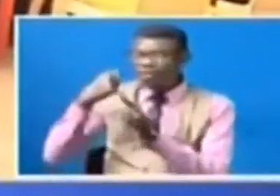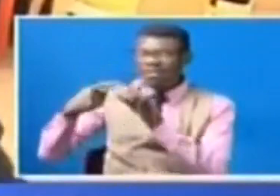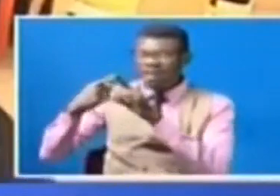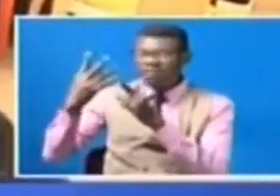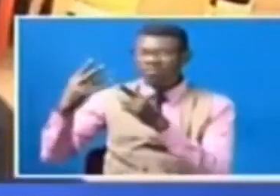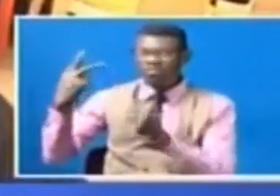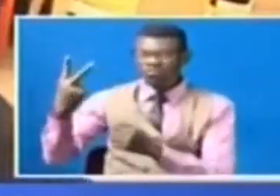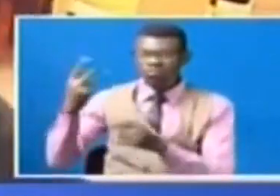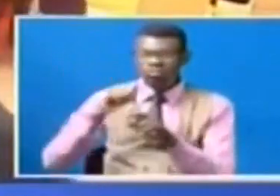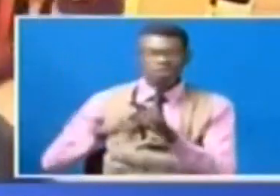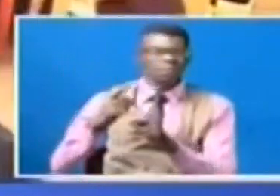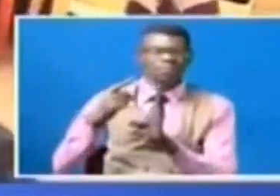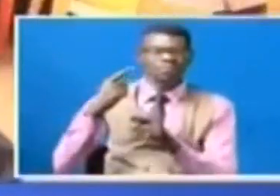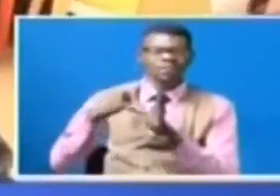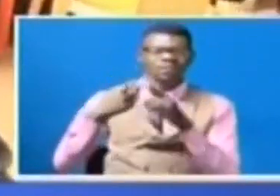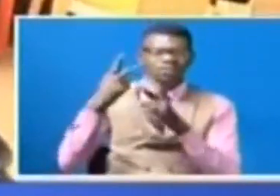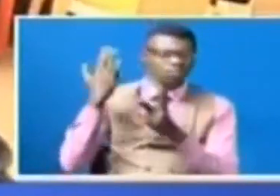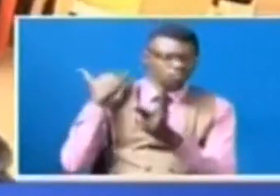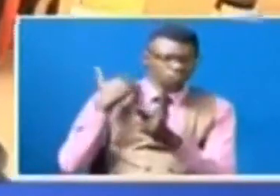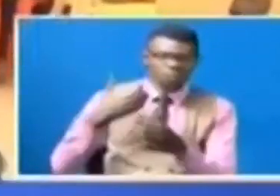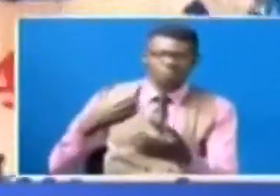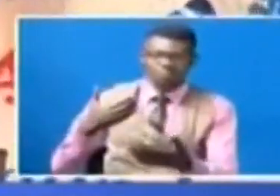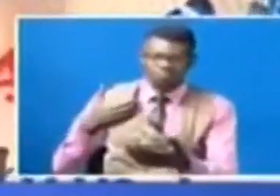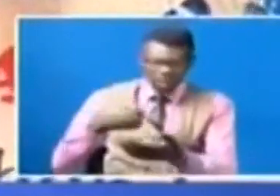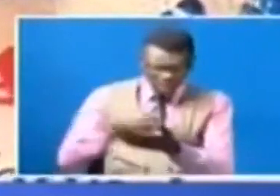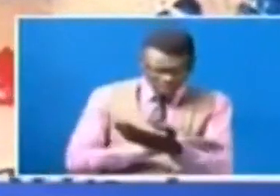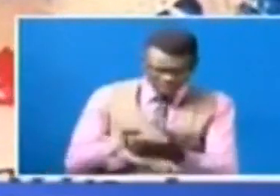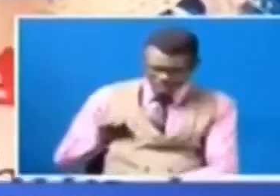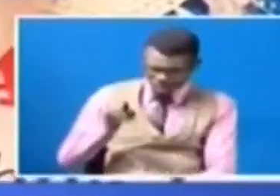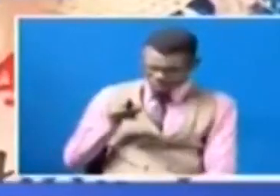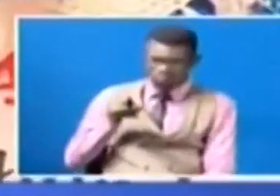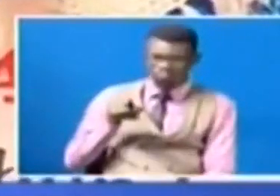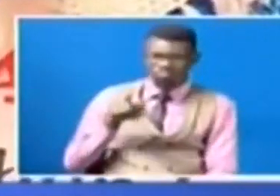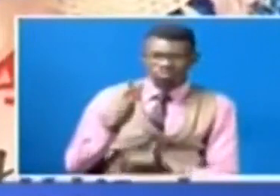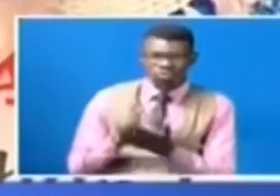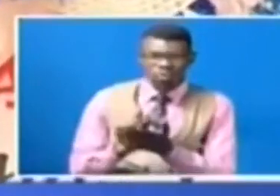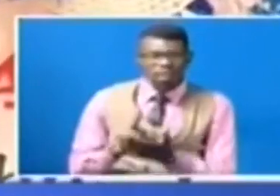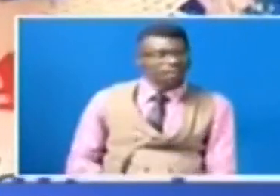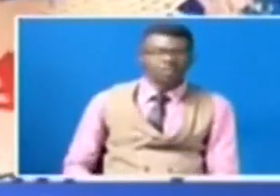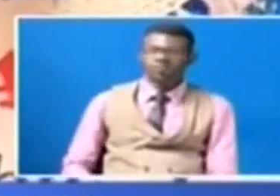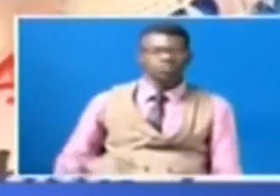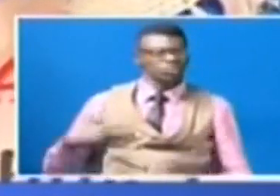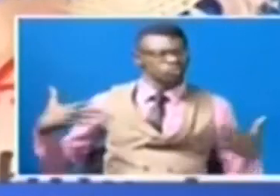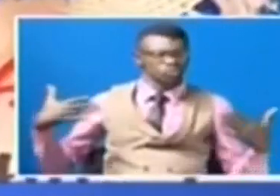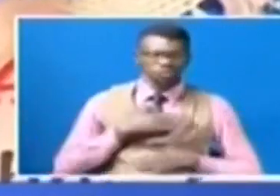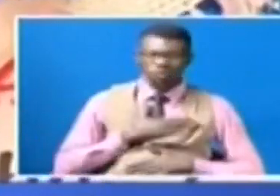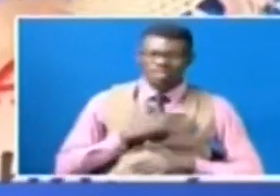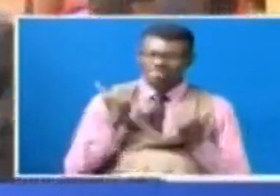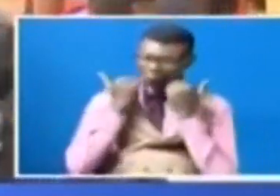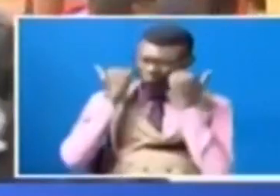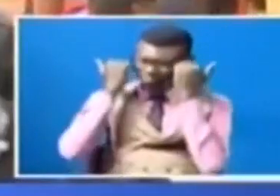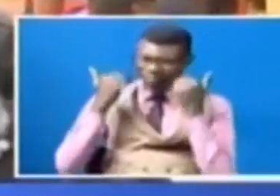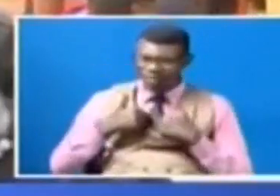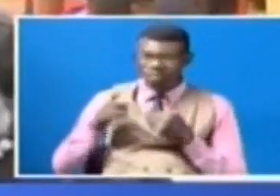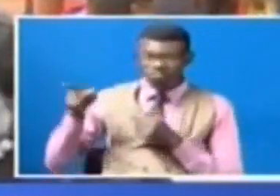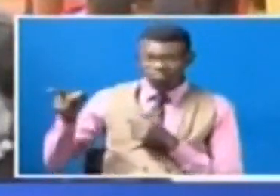diagnosed with cancer 2 years ago, he didn't imagine there could be anything worse. The news shattered him. He is a widower